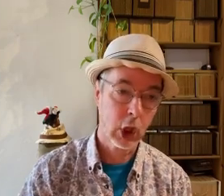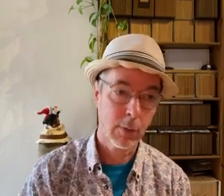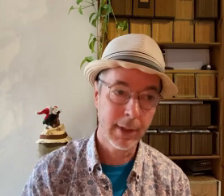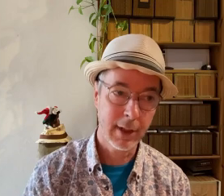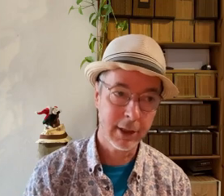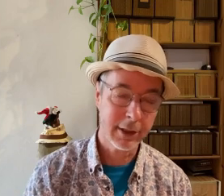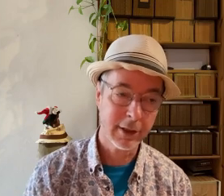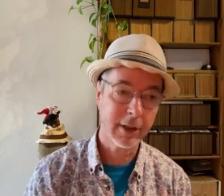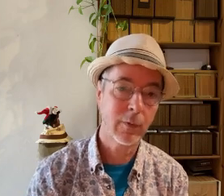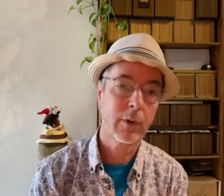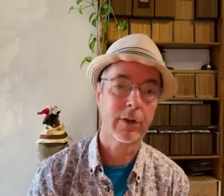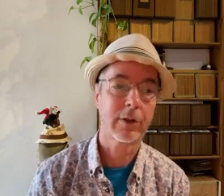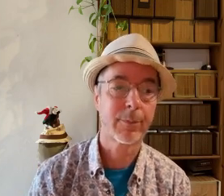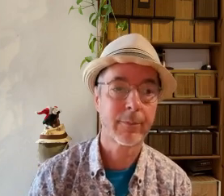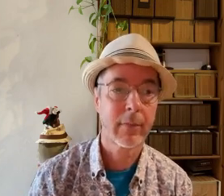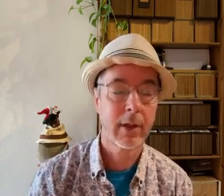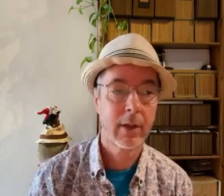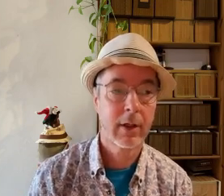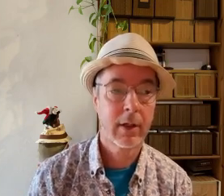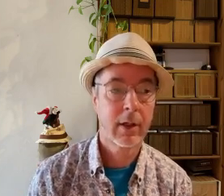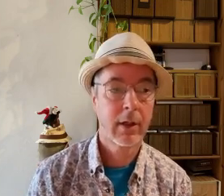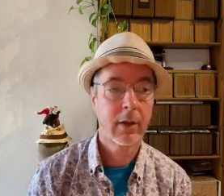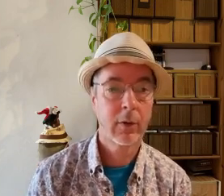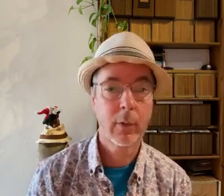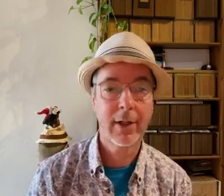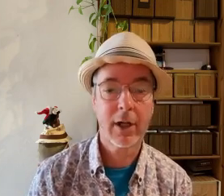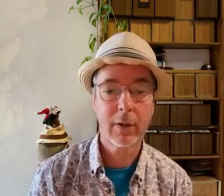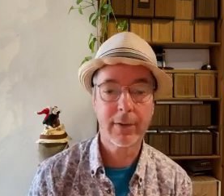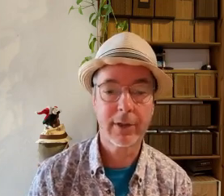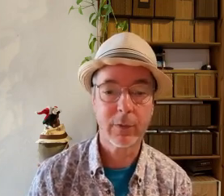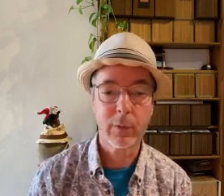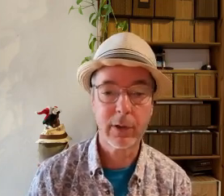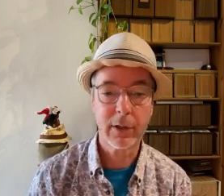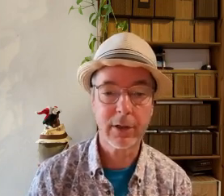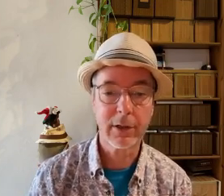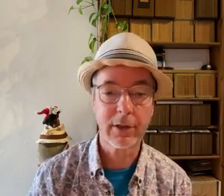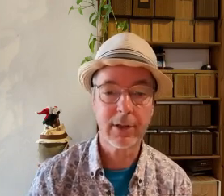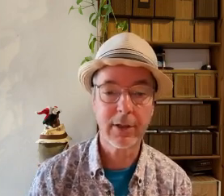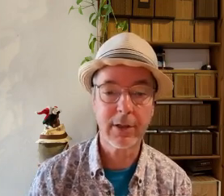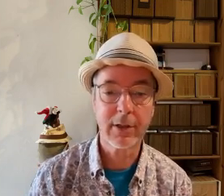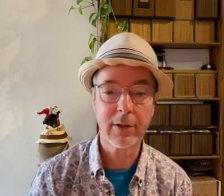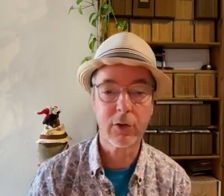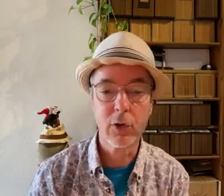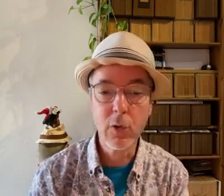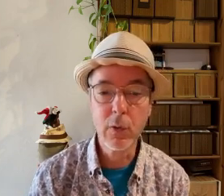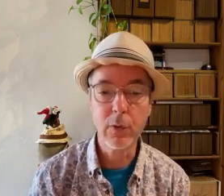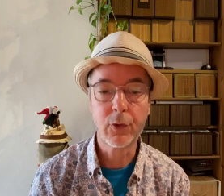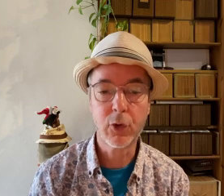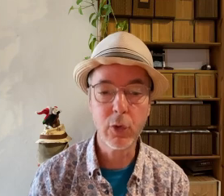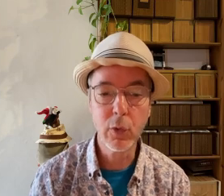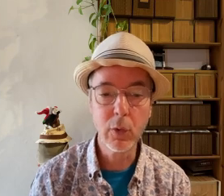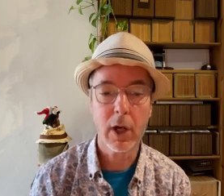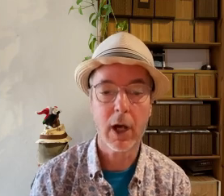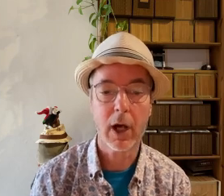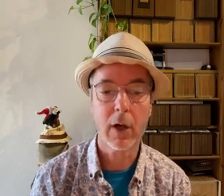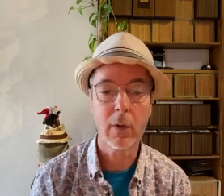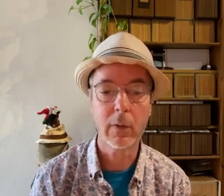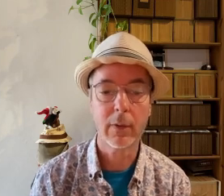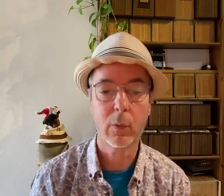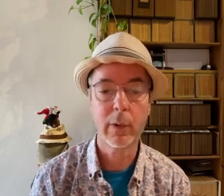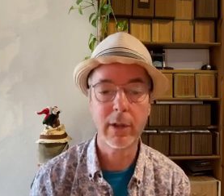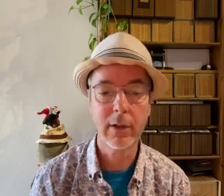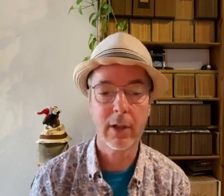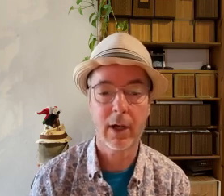its combinations in words. The way how this works is due to